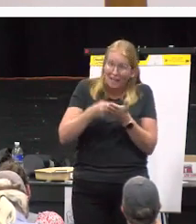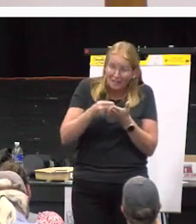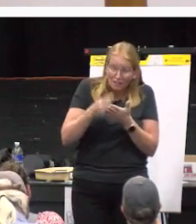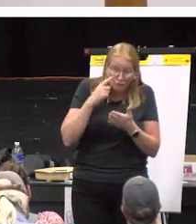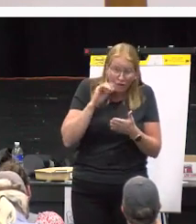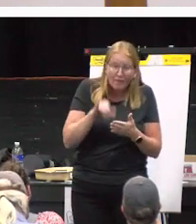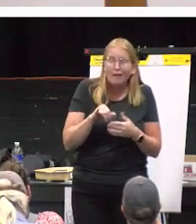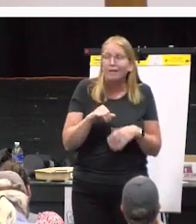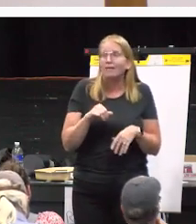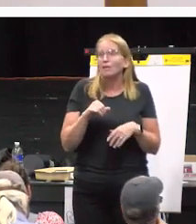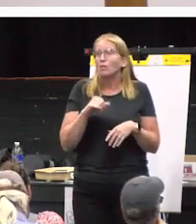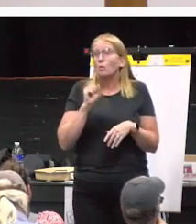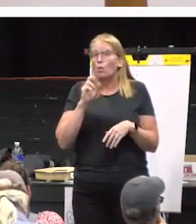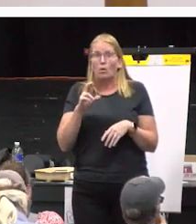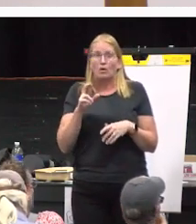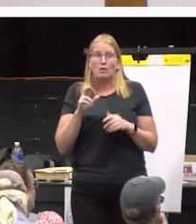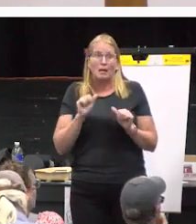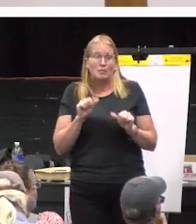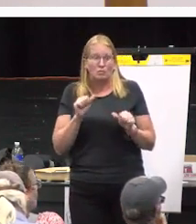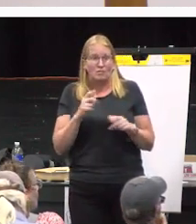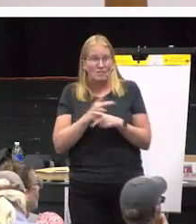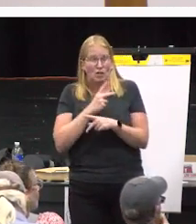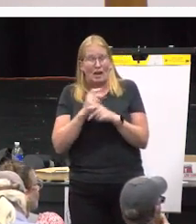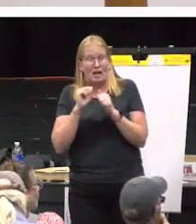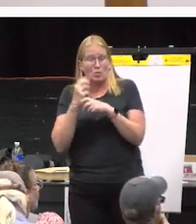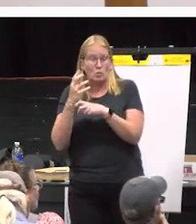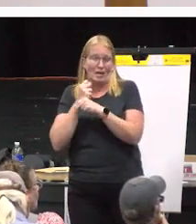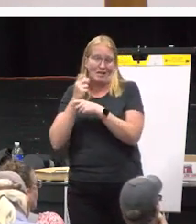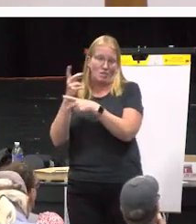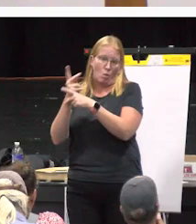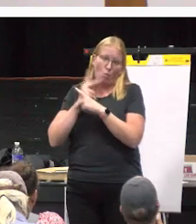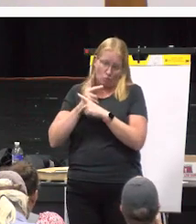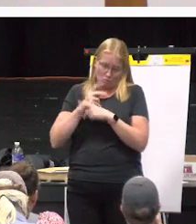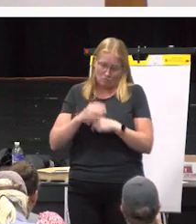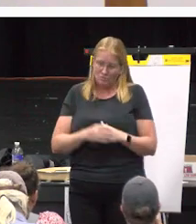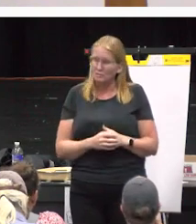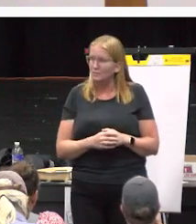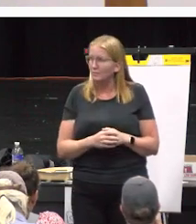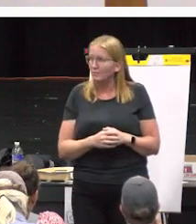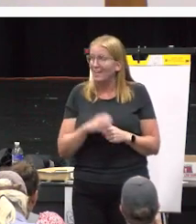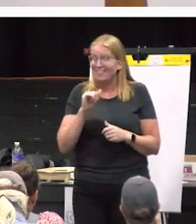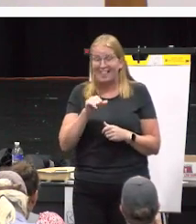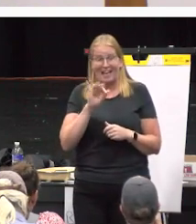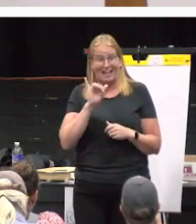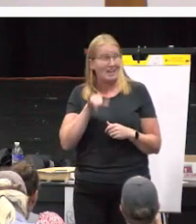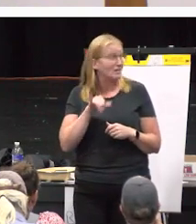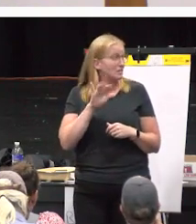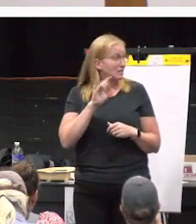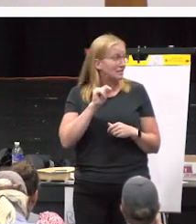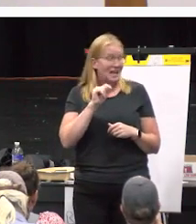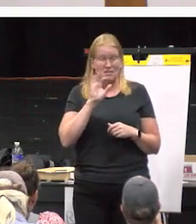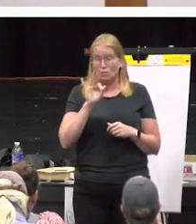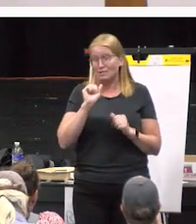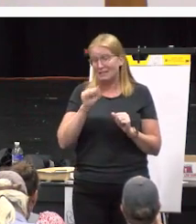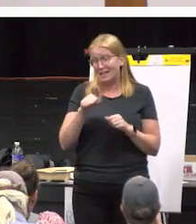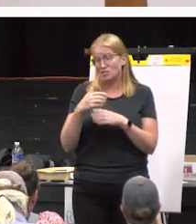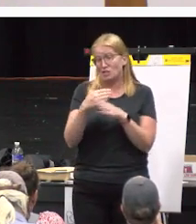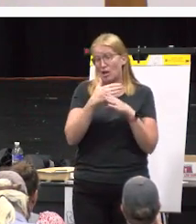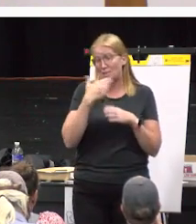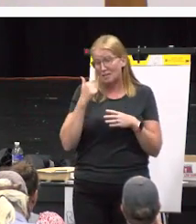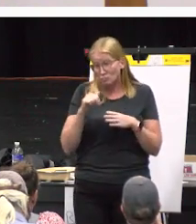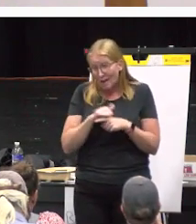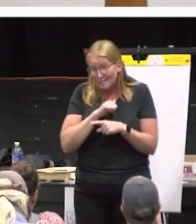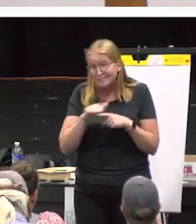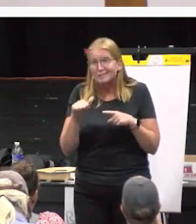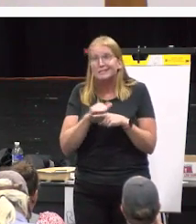and or the capacity to navigate existing financing options. A task force could gather and share best practices, raise money